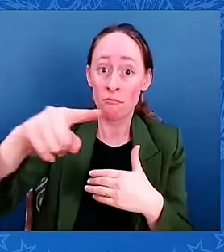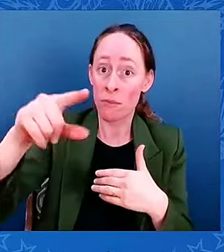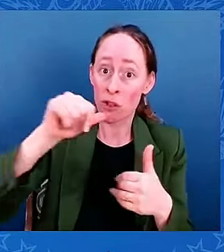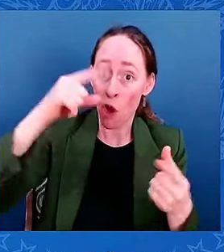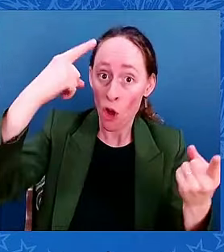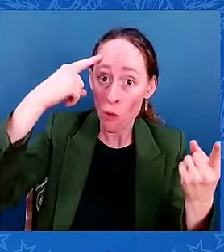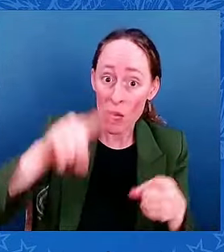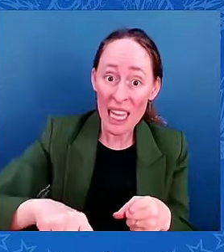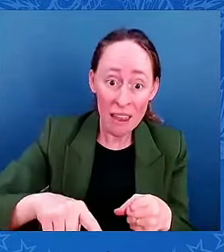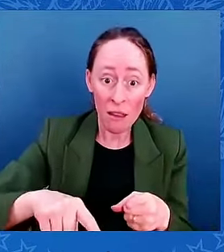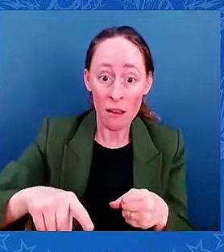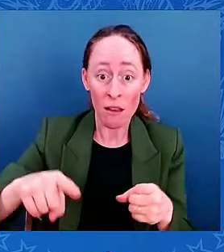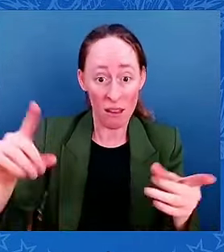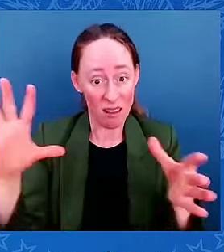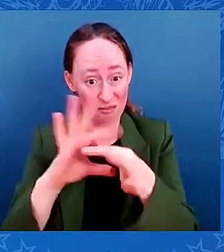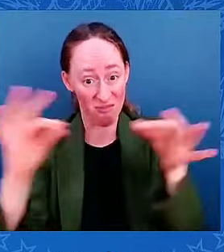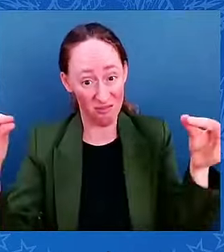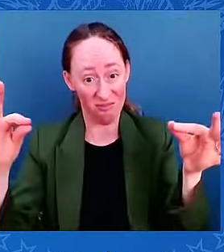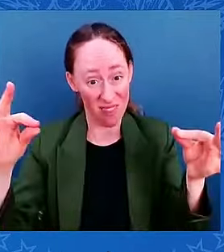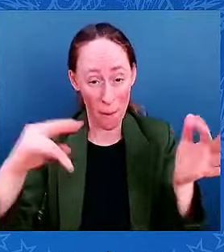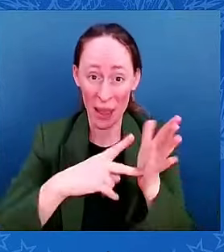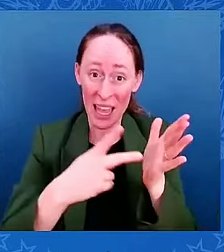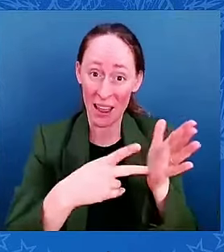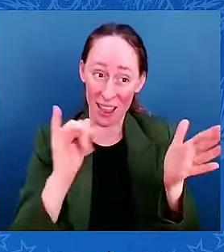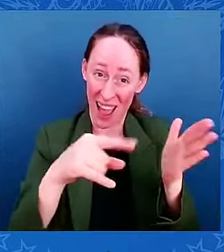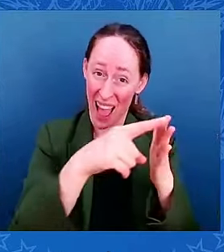that order. And I want to see them try to do it.